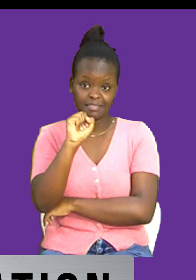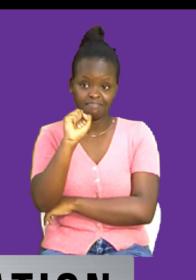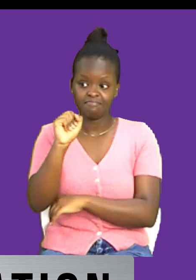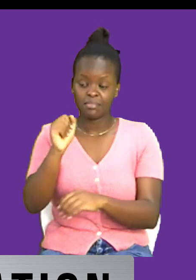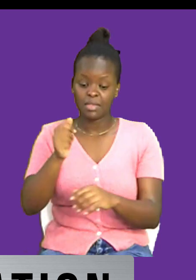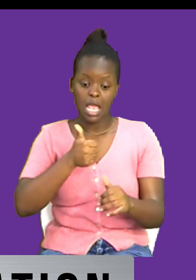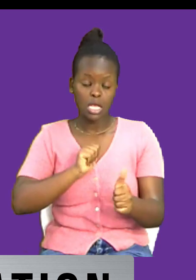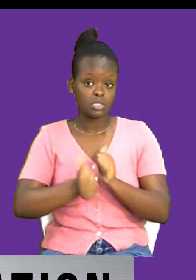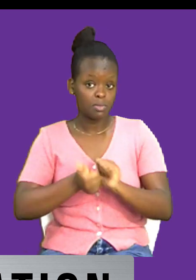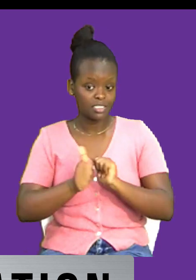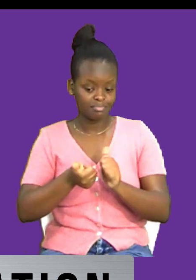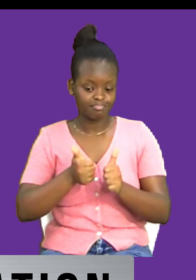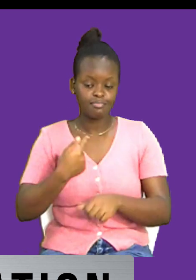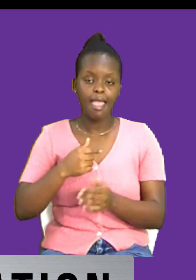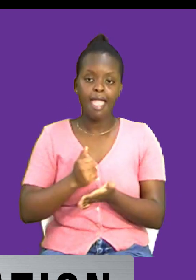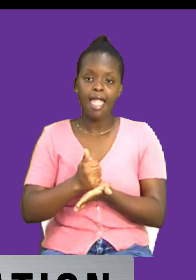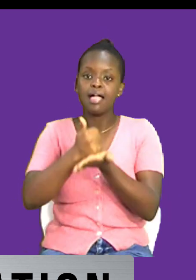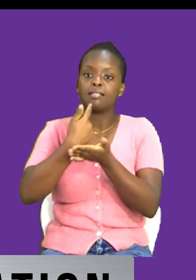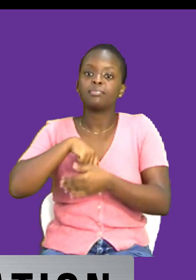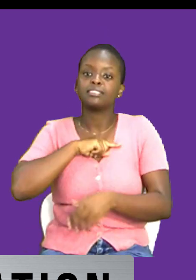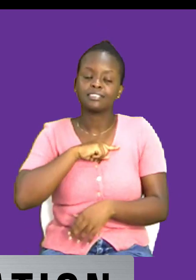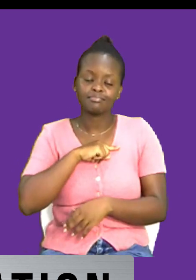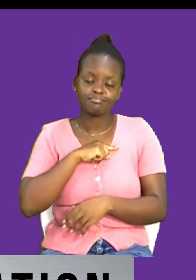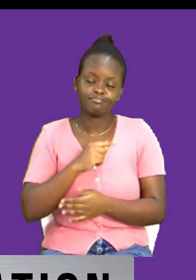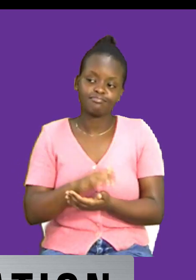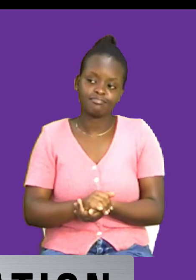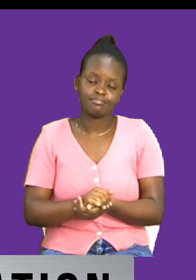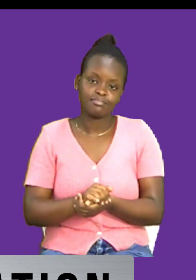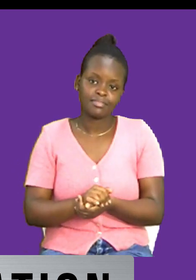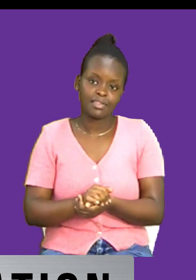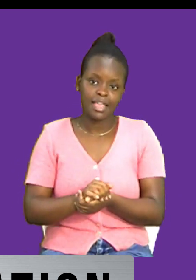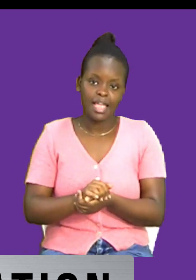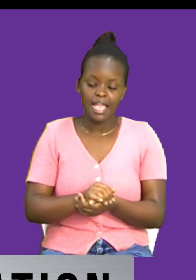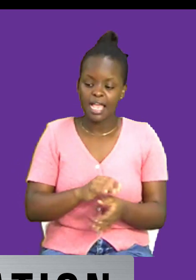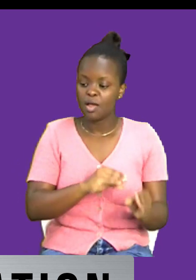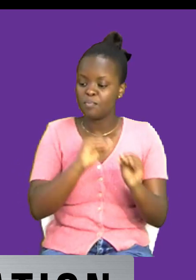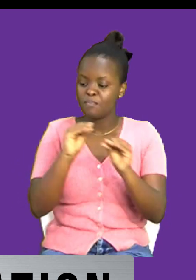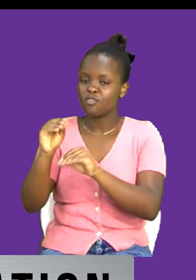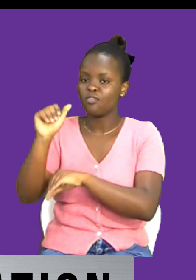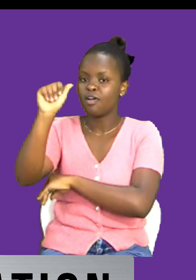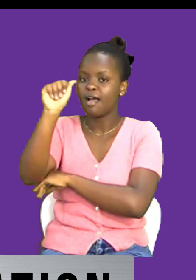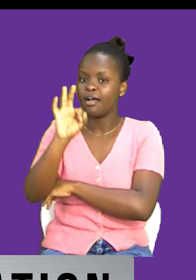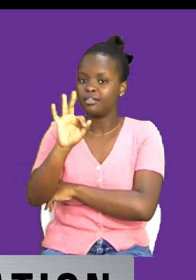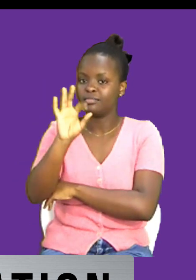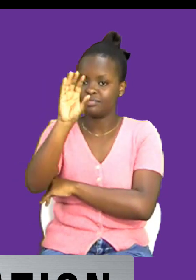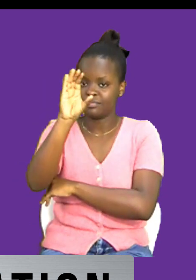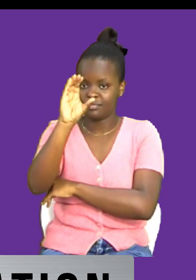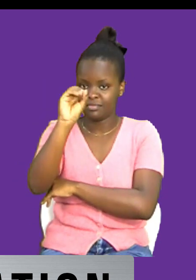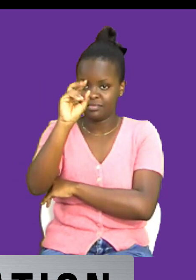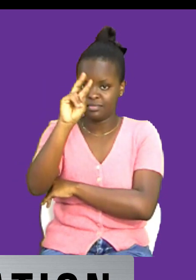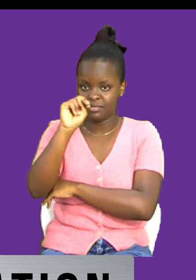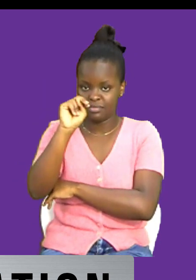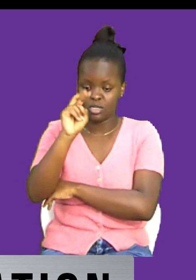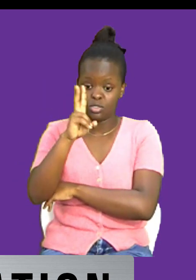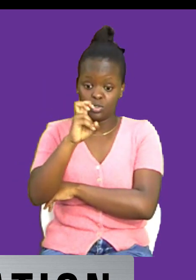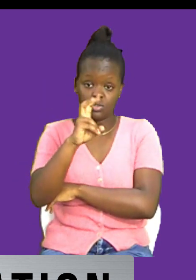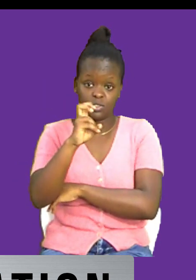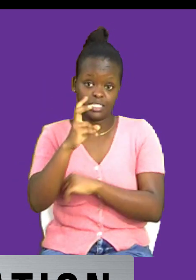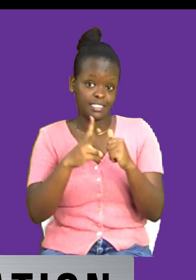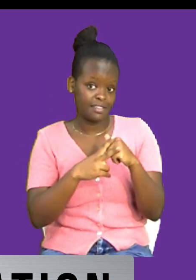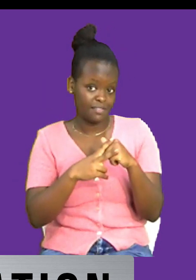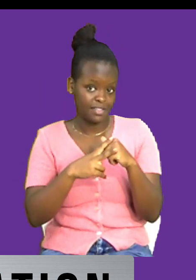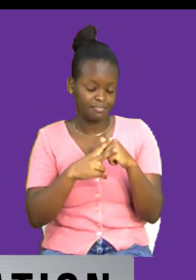help us so that we can also get to, to AFCON 2027. No, 2027 we are there. We are in. What we